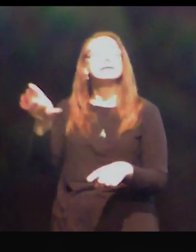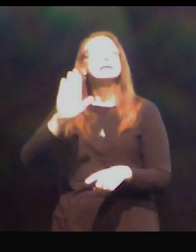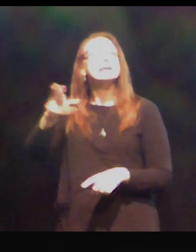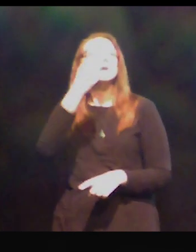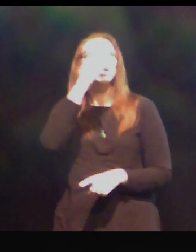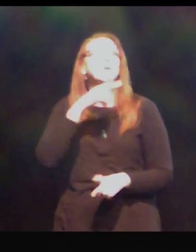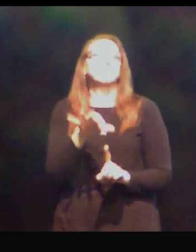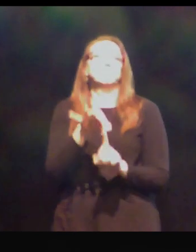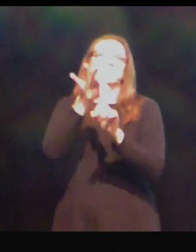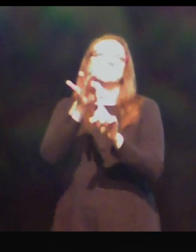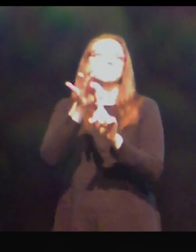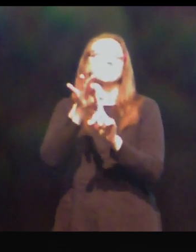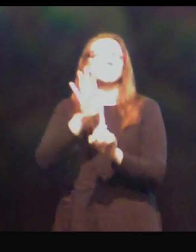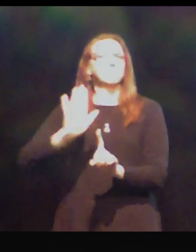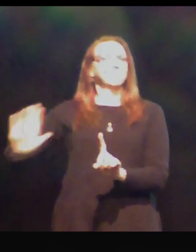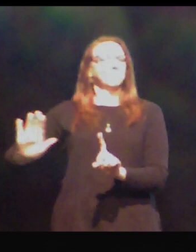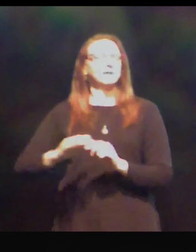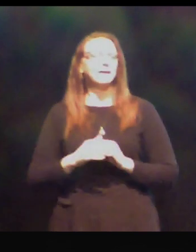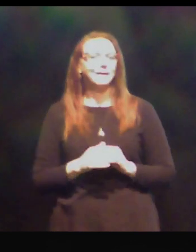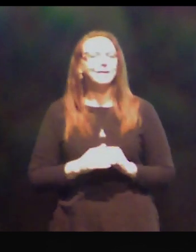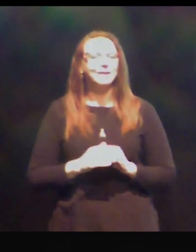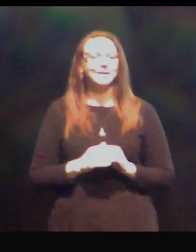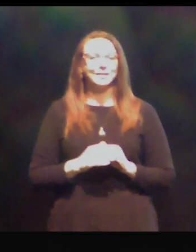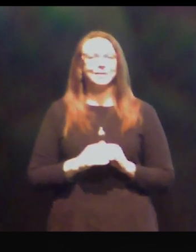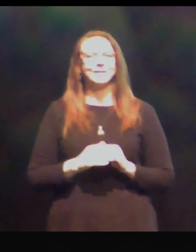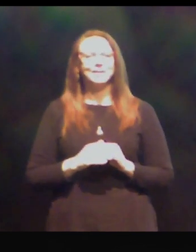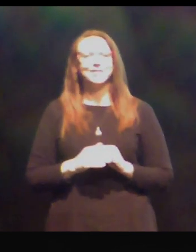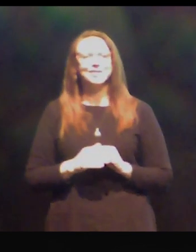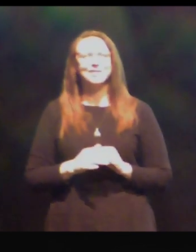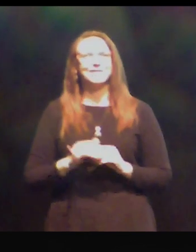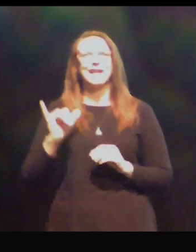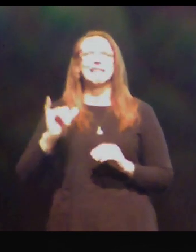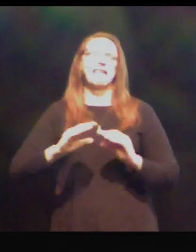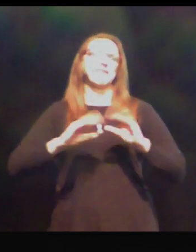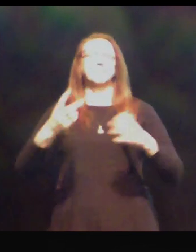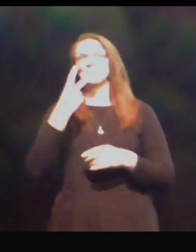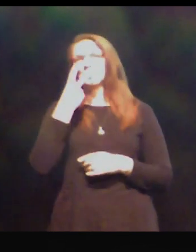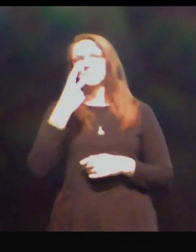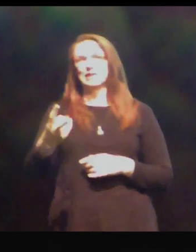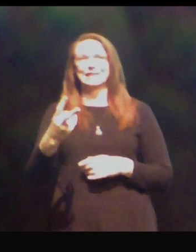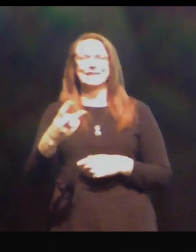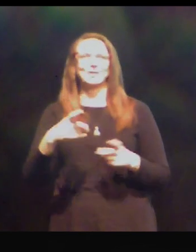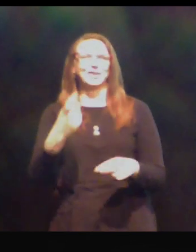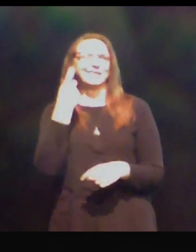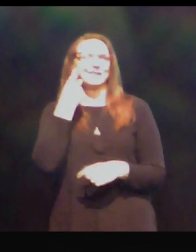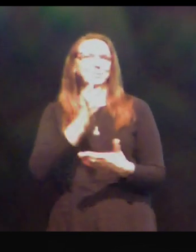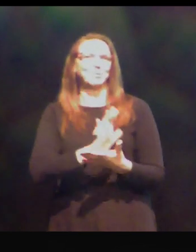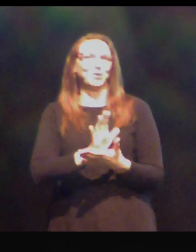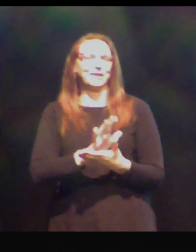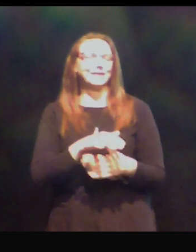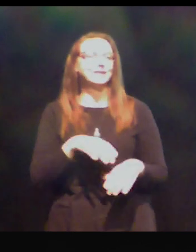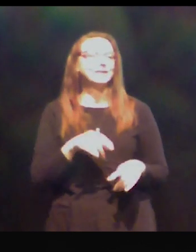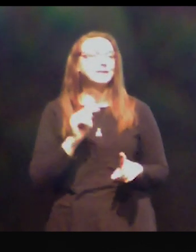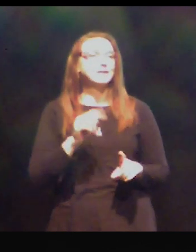of humor, and I think that really came across in the short film. And the thing that